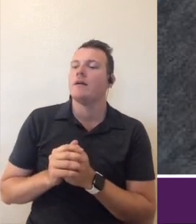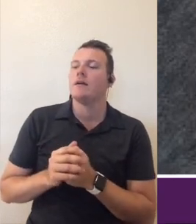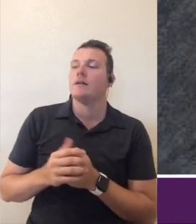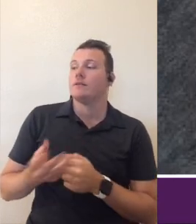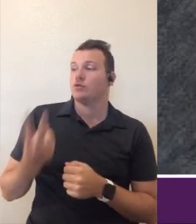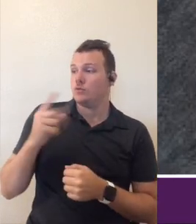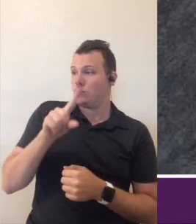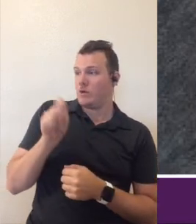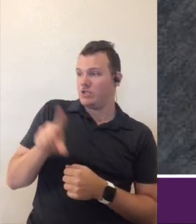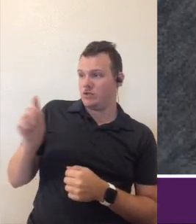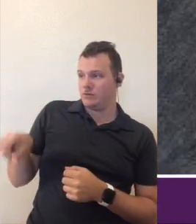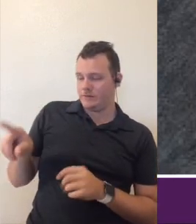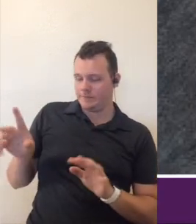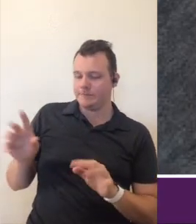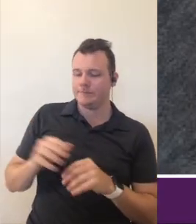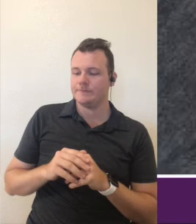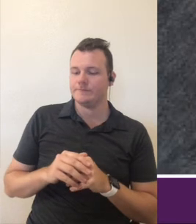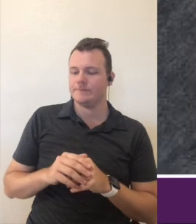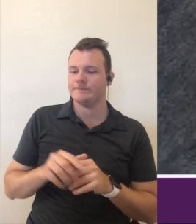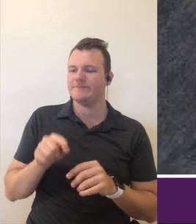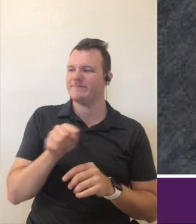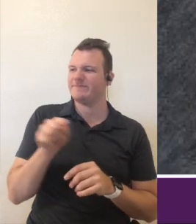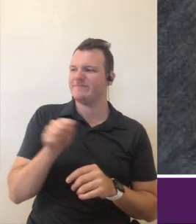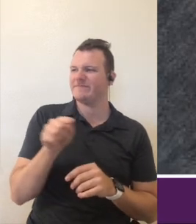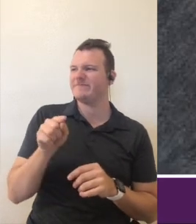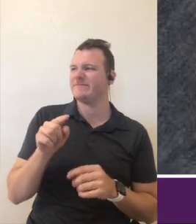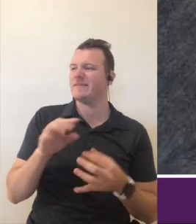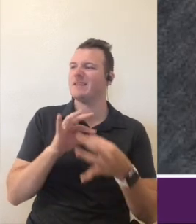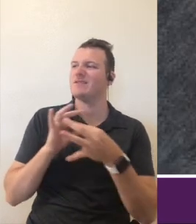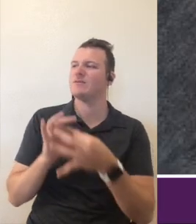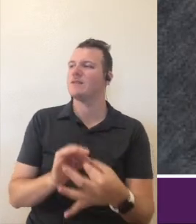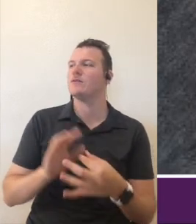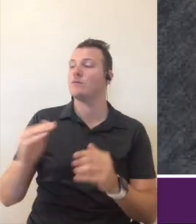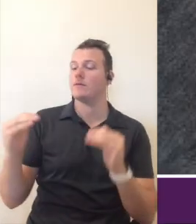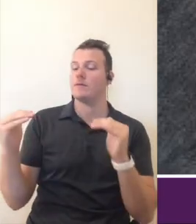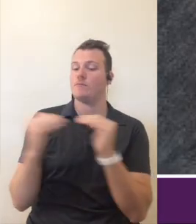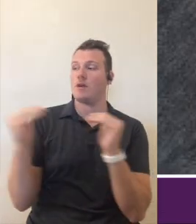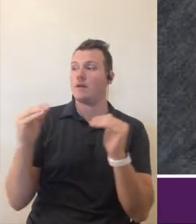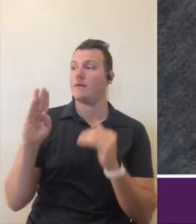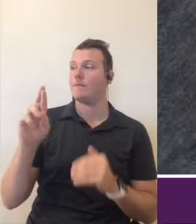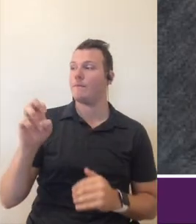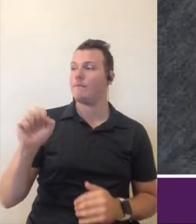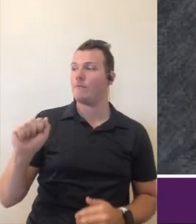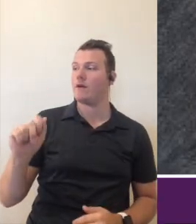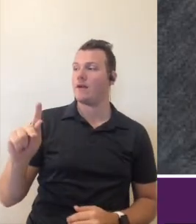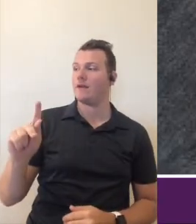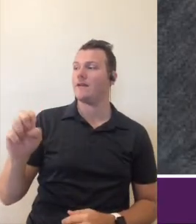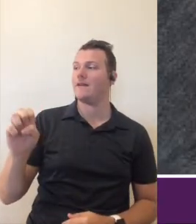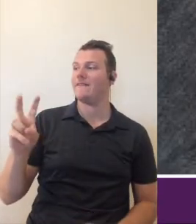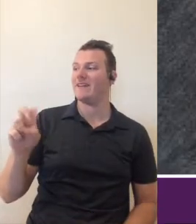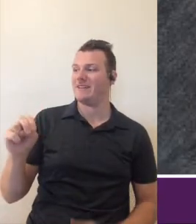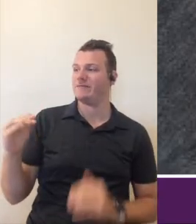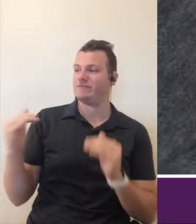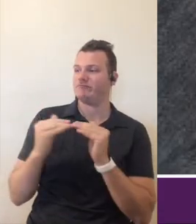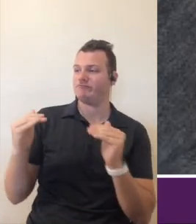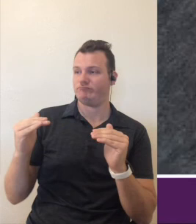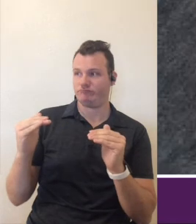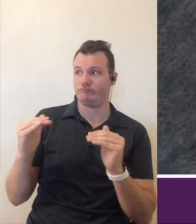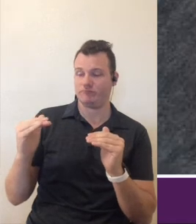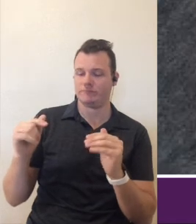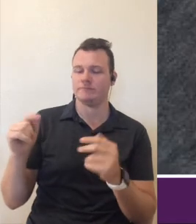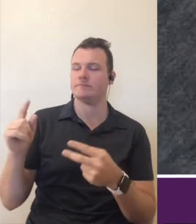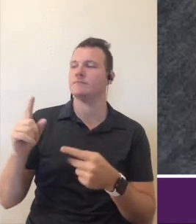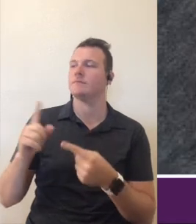effectively. These next two questions have to do with sort of determining and looking and considering your break